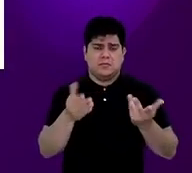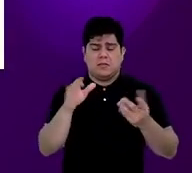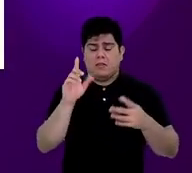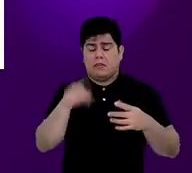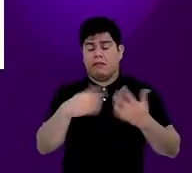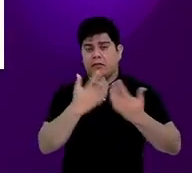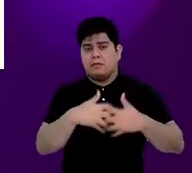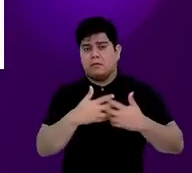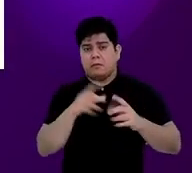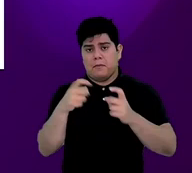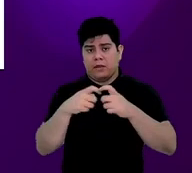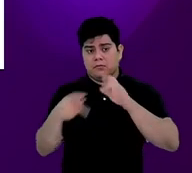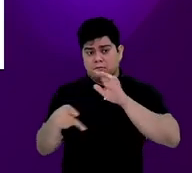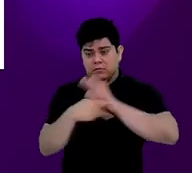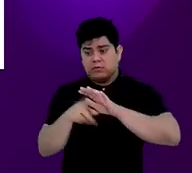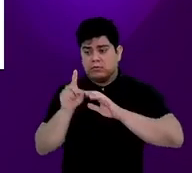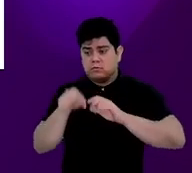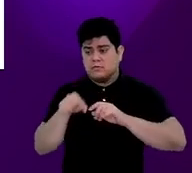We